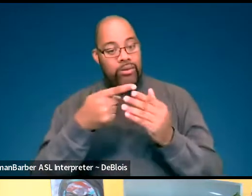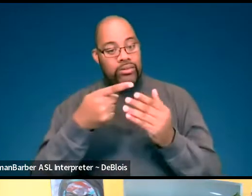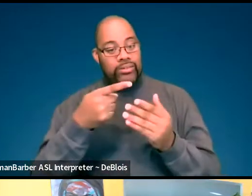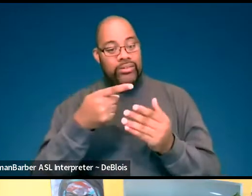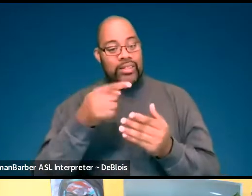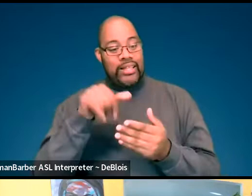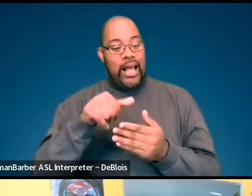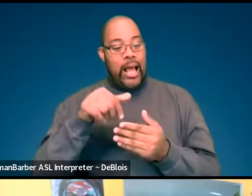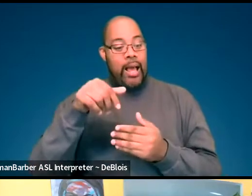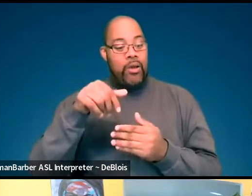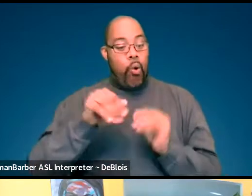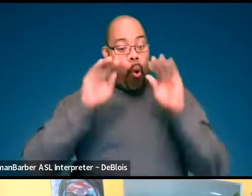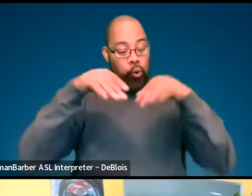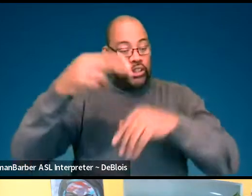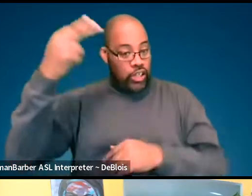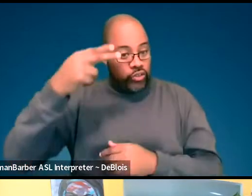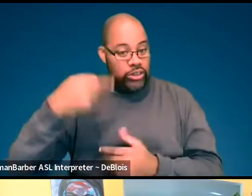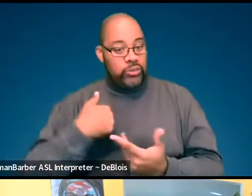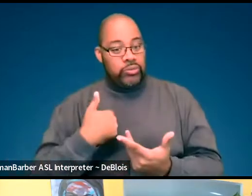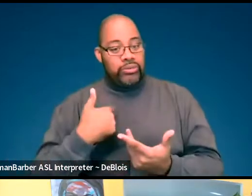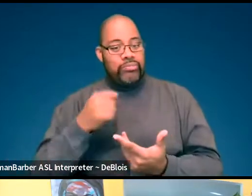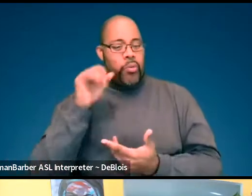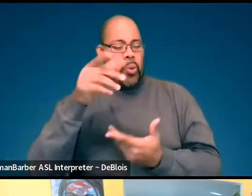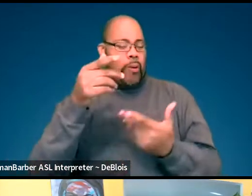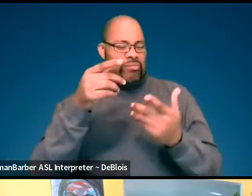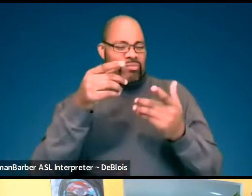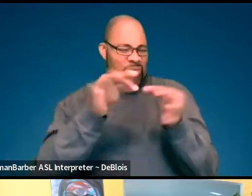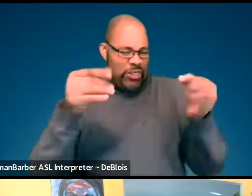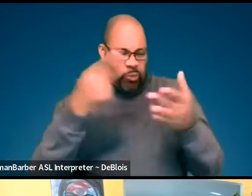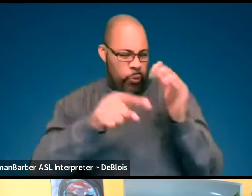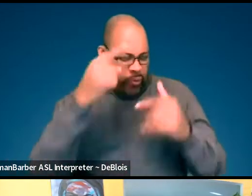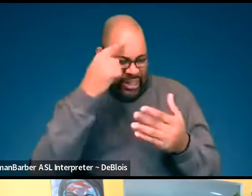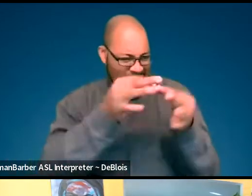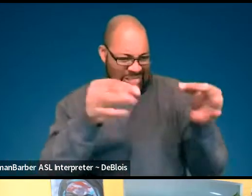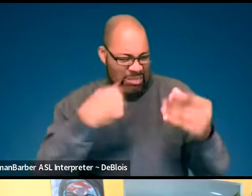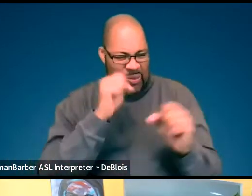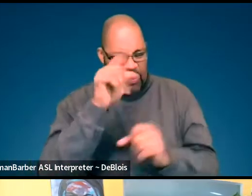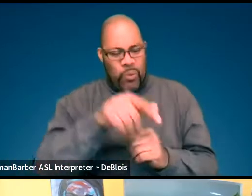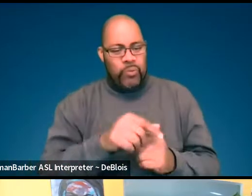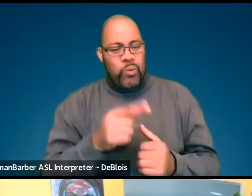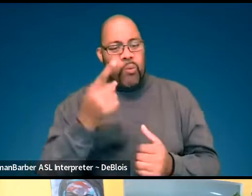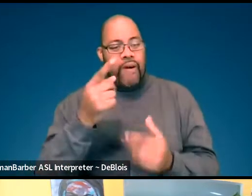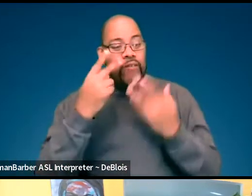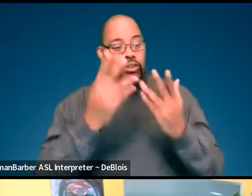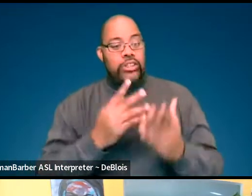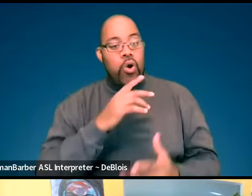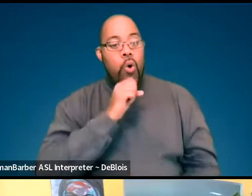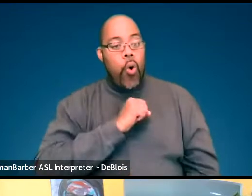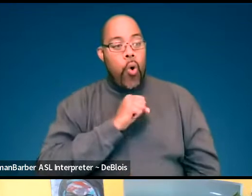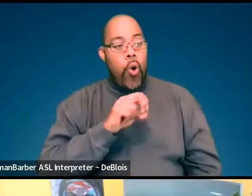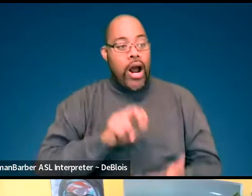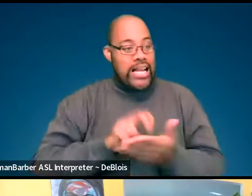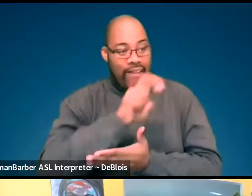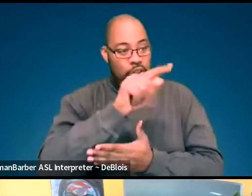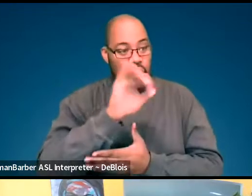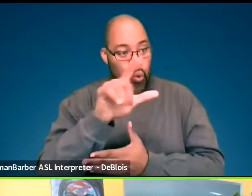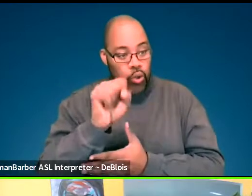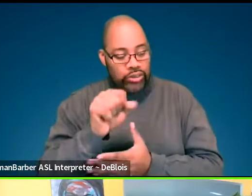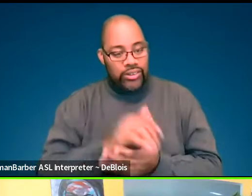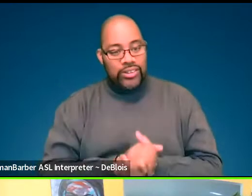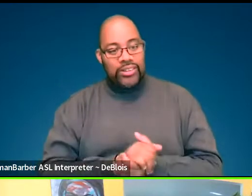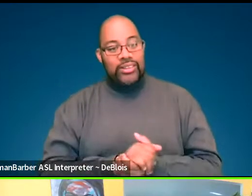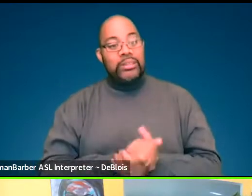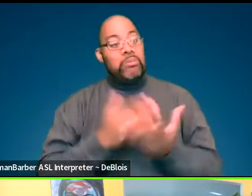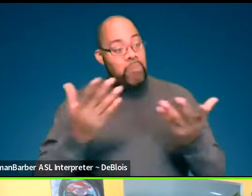Maritime Heritage. Maybe we'll just throw a few phrases at you. You could tell us what you think. One viewer said old navigational tools.